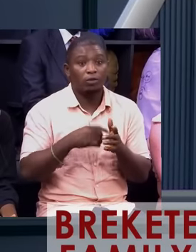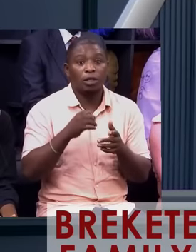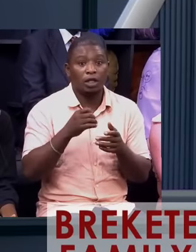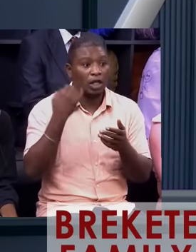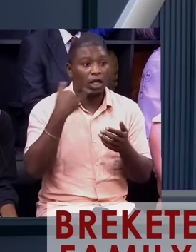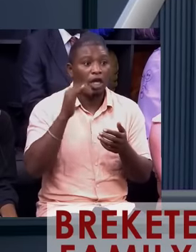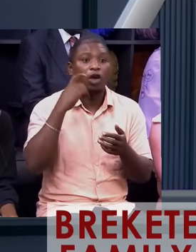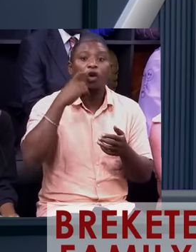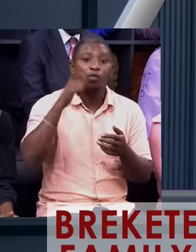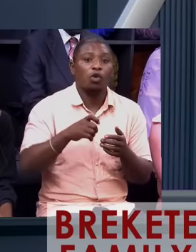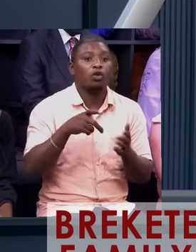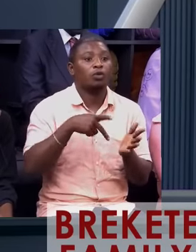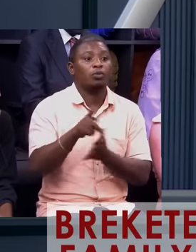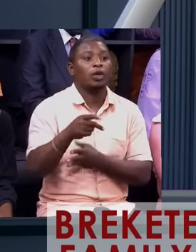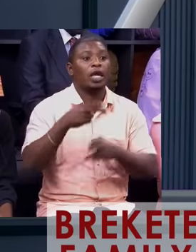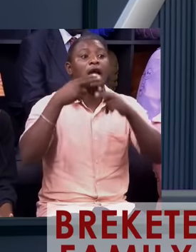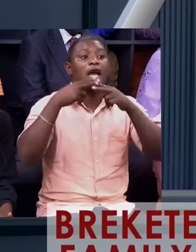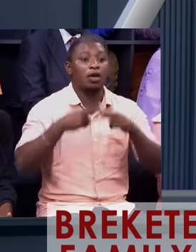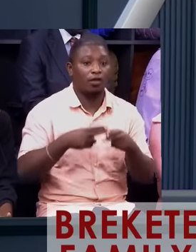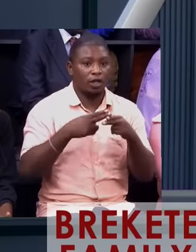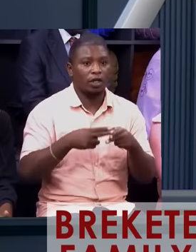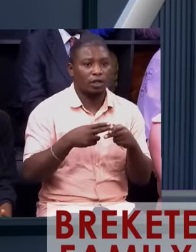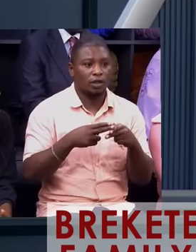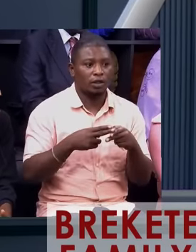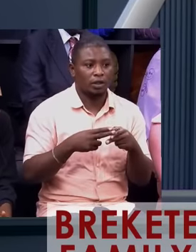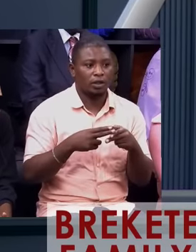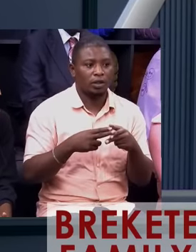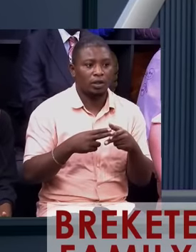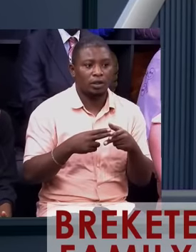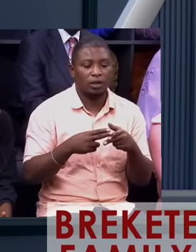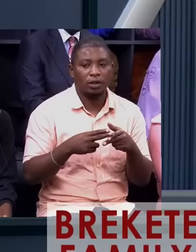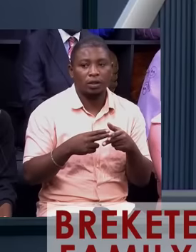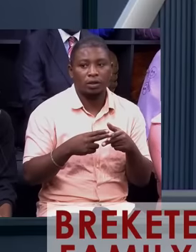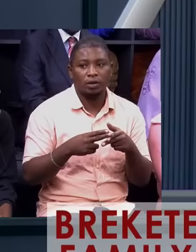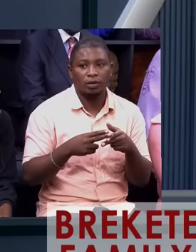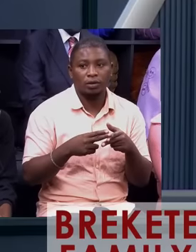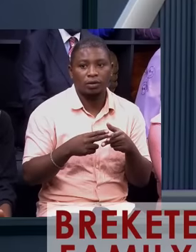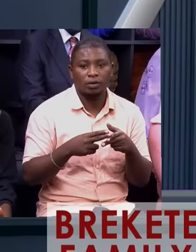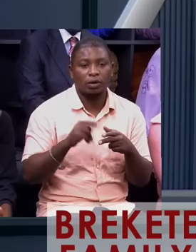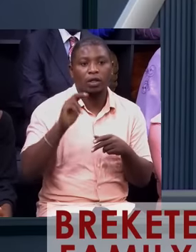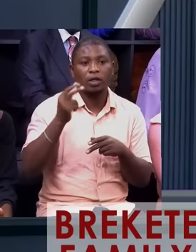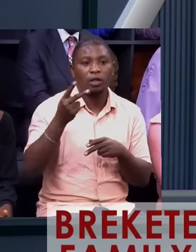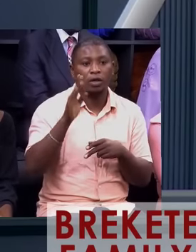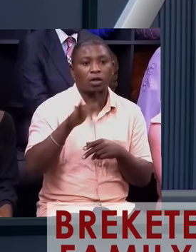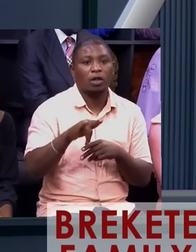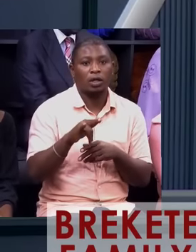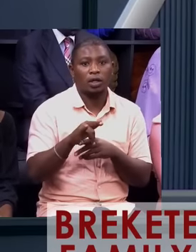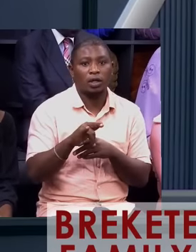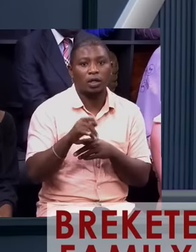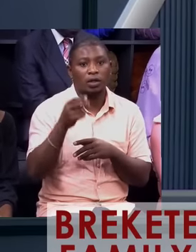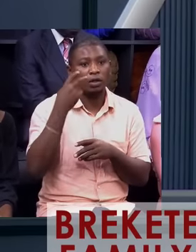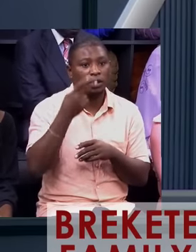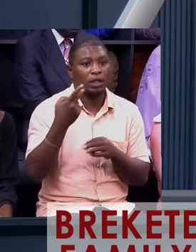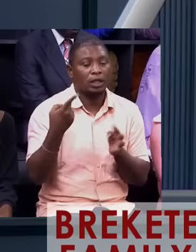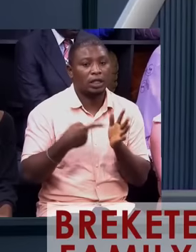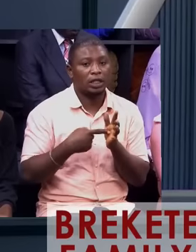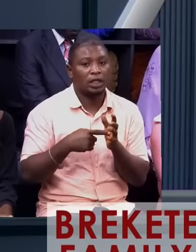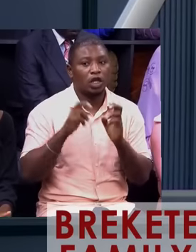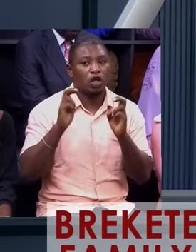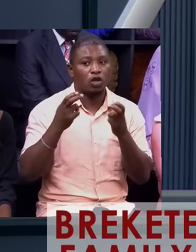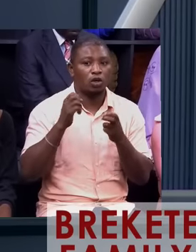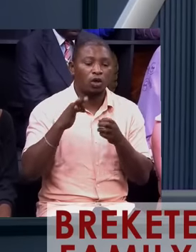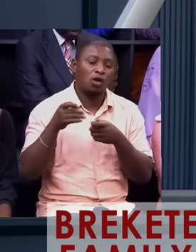go pay heavily thank you that was one secondly you see this issue